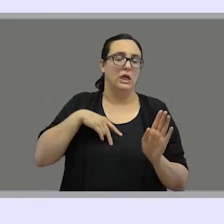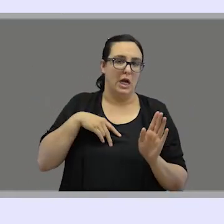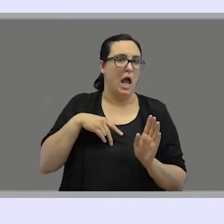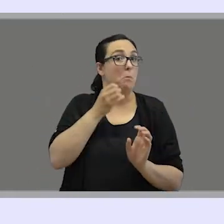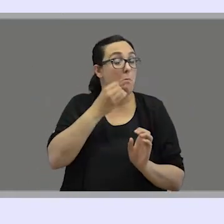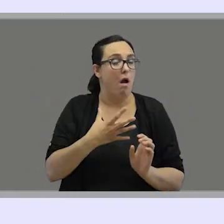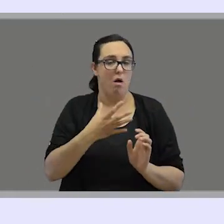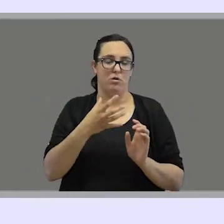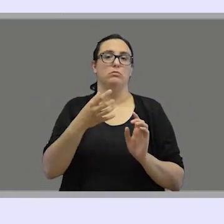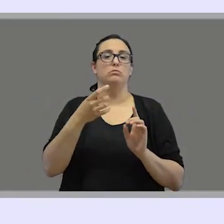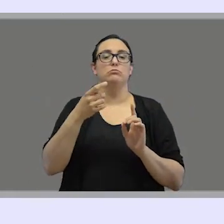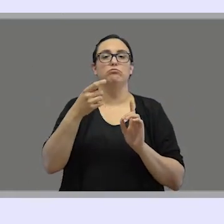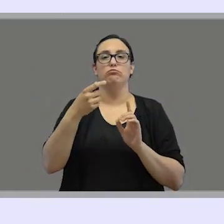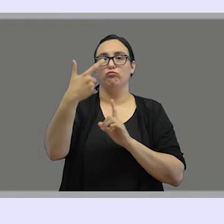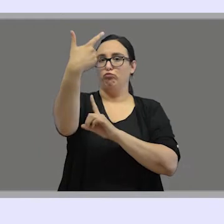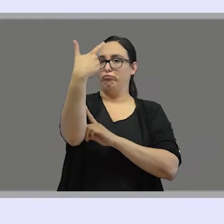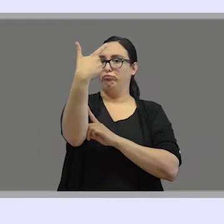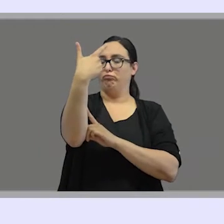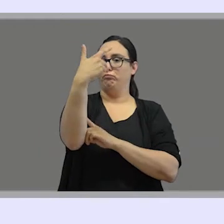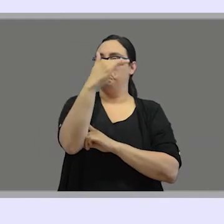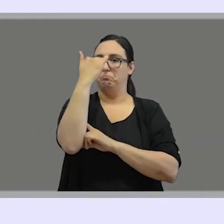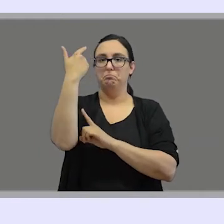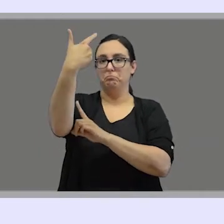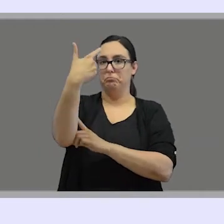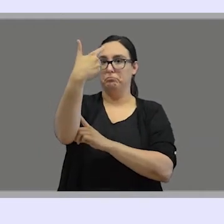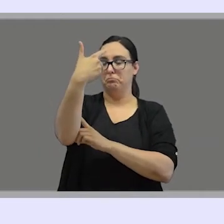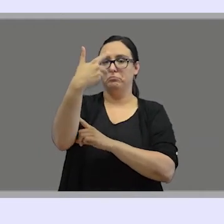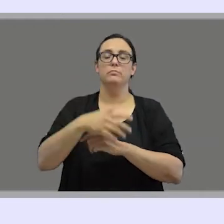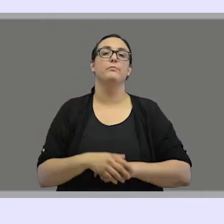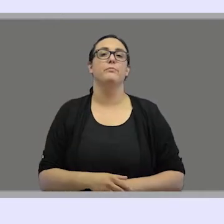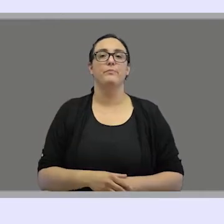guideline, the best thing would be to have the camera at the eye level.